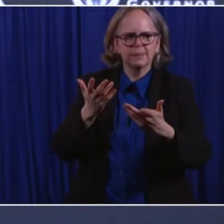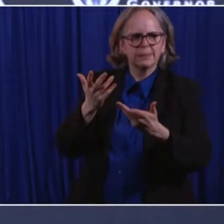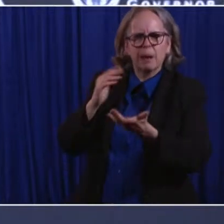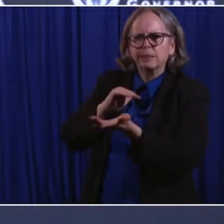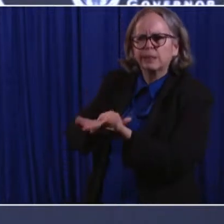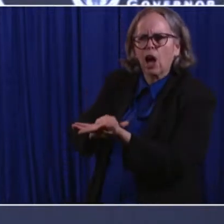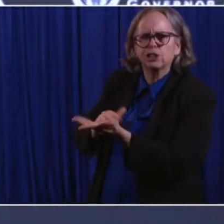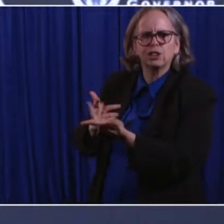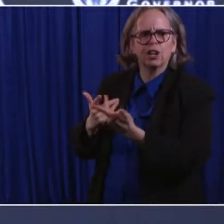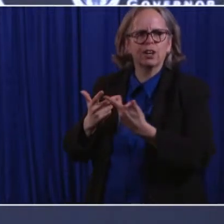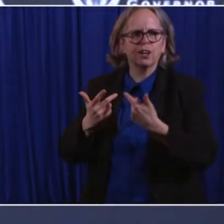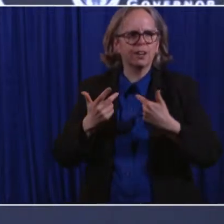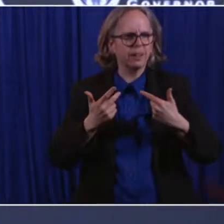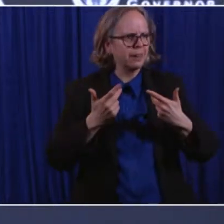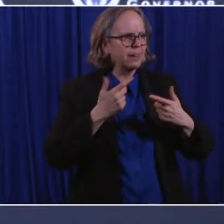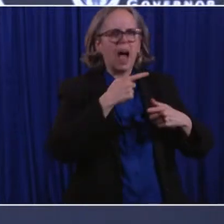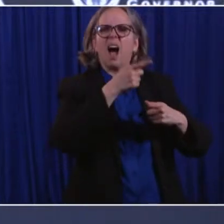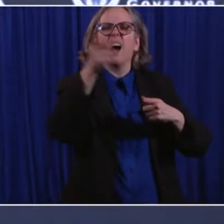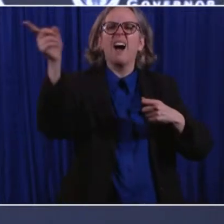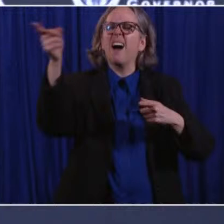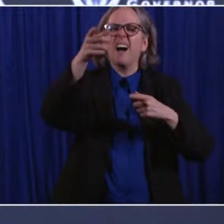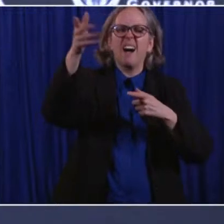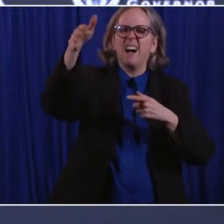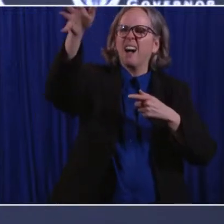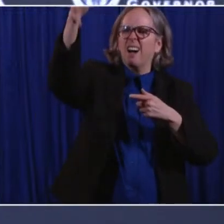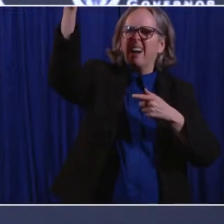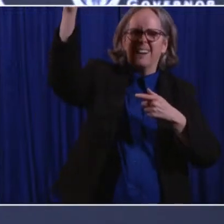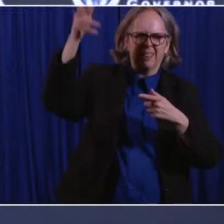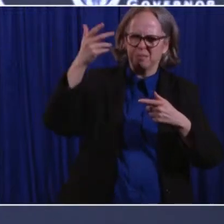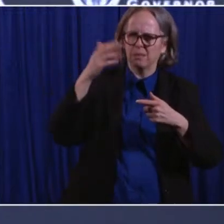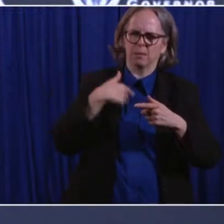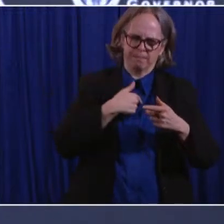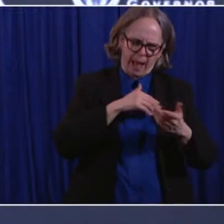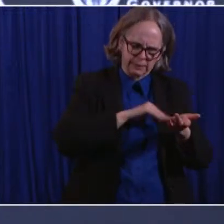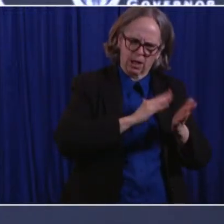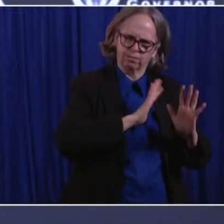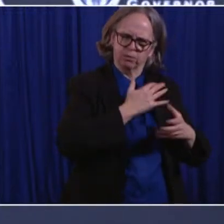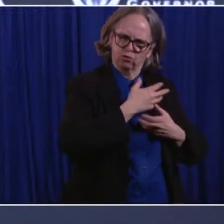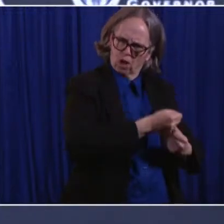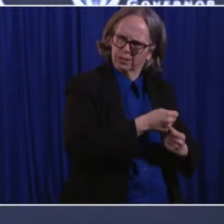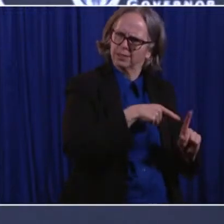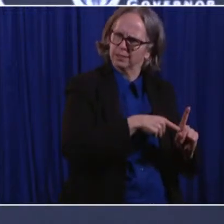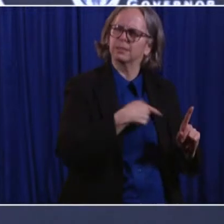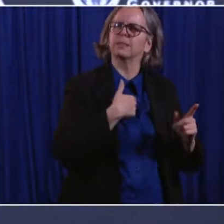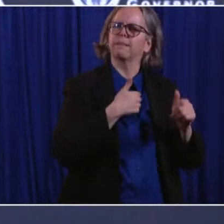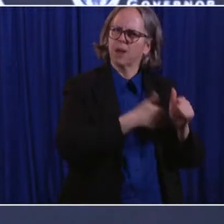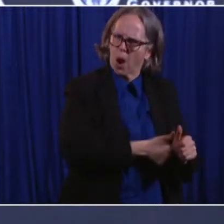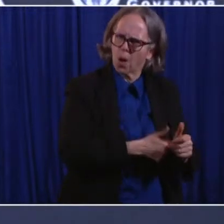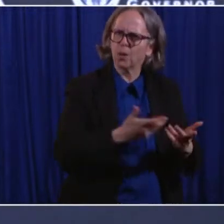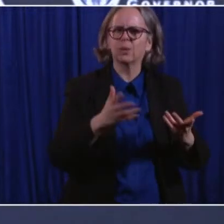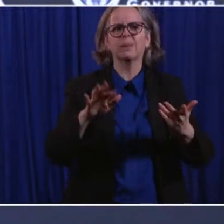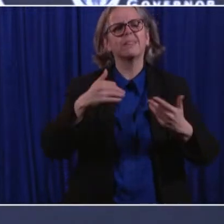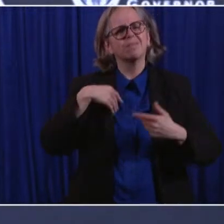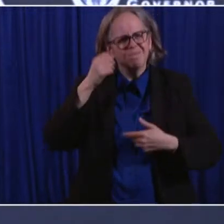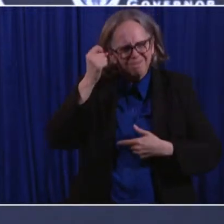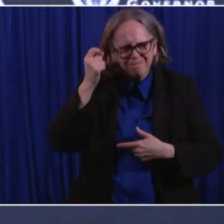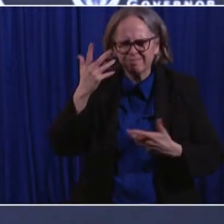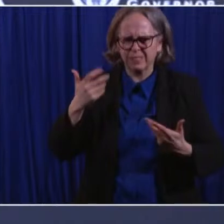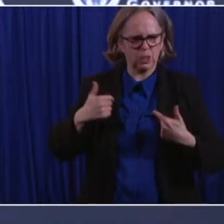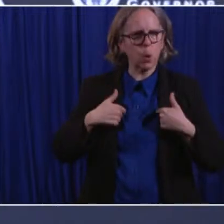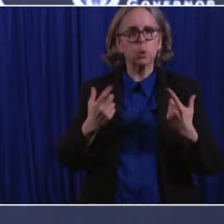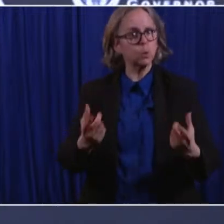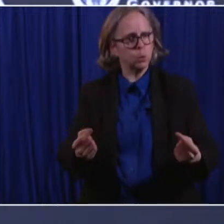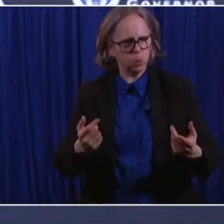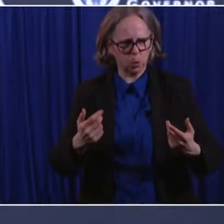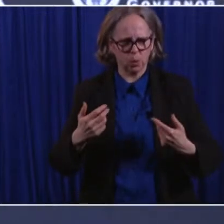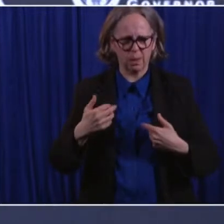difference. So I'm optimistic as we continue to go. We're going to continue to get people who say, yes, I want it,